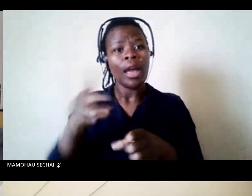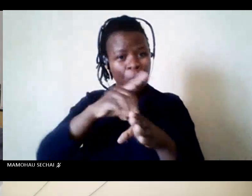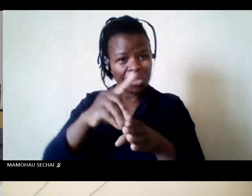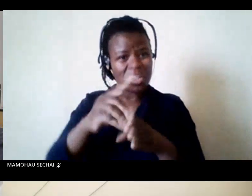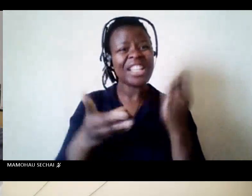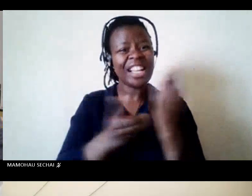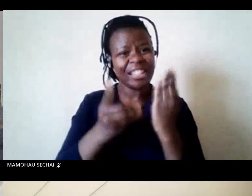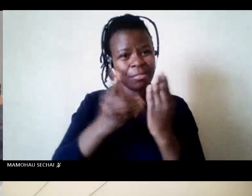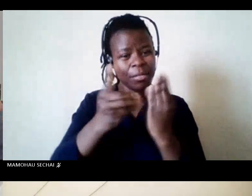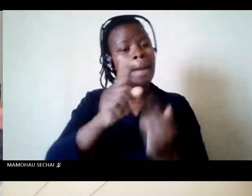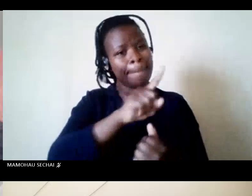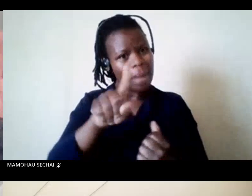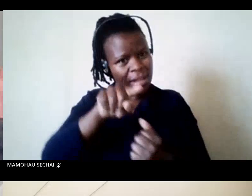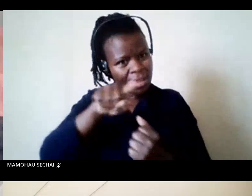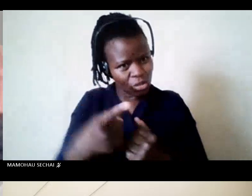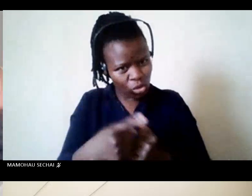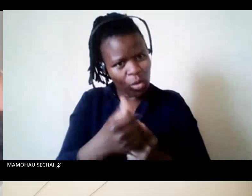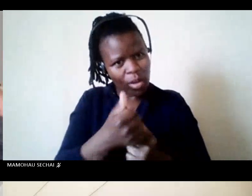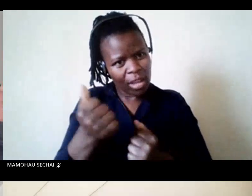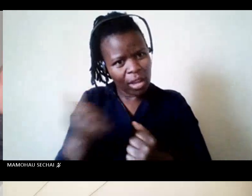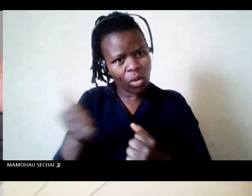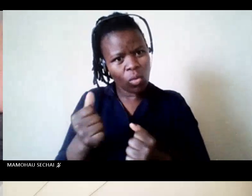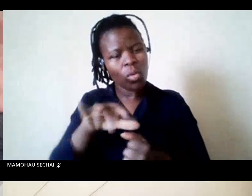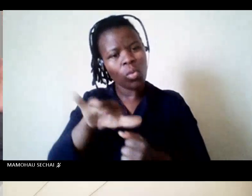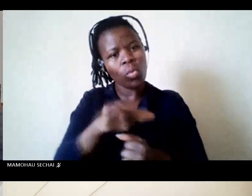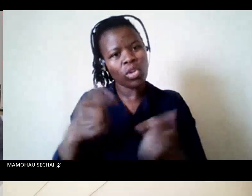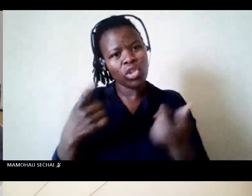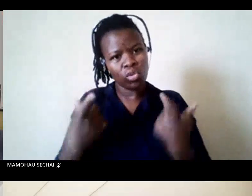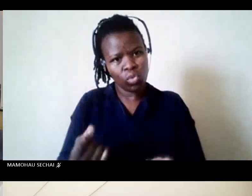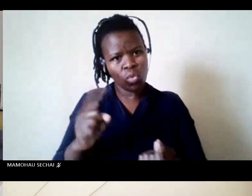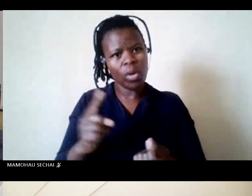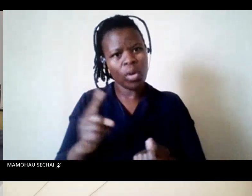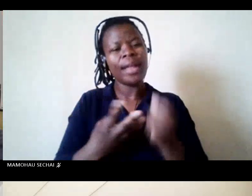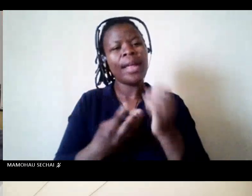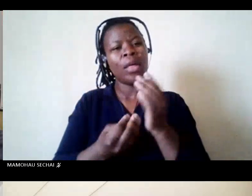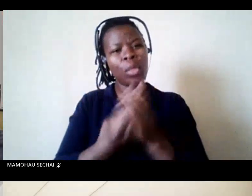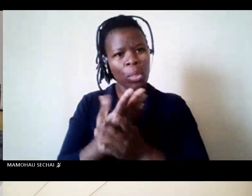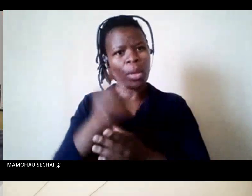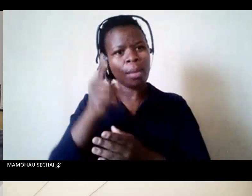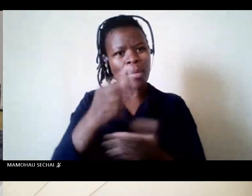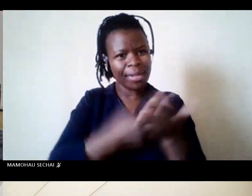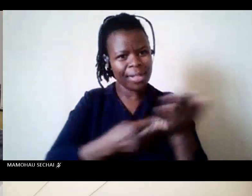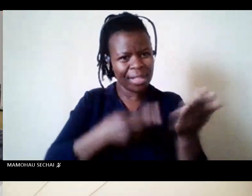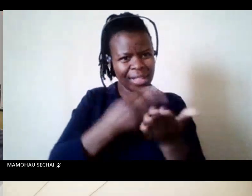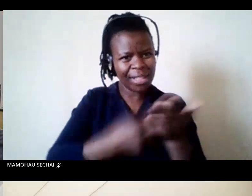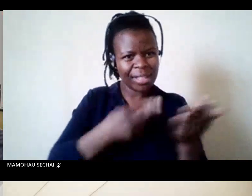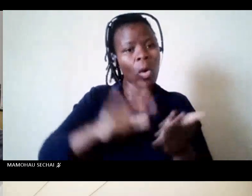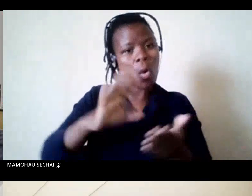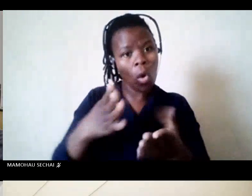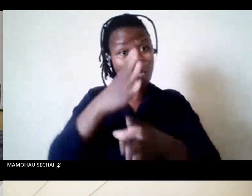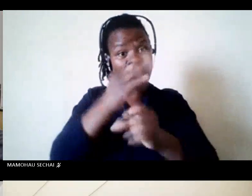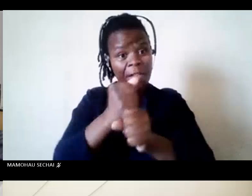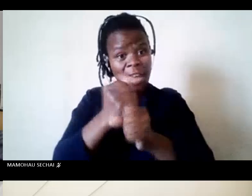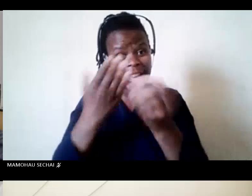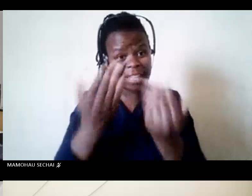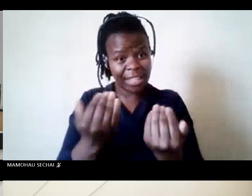of the things that did come through in the results or the findings was that